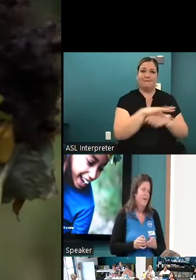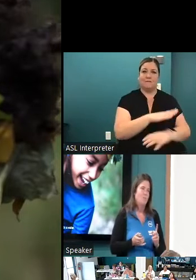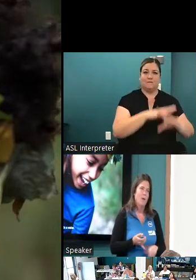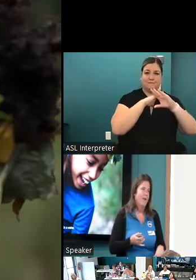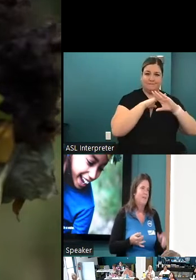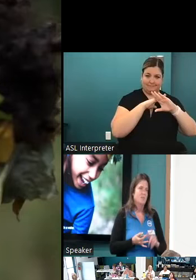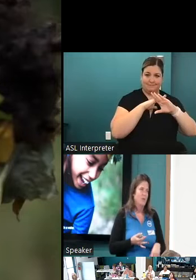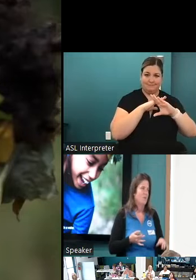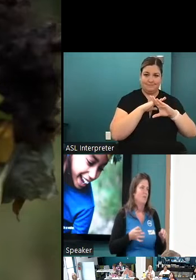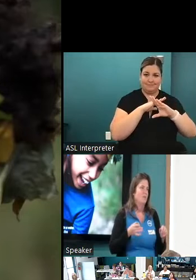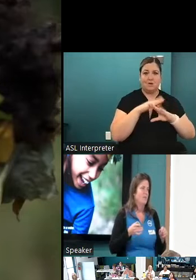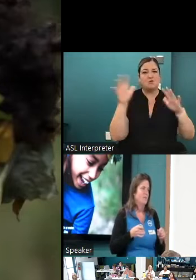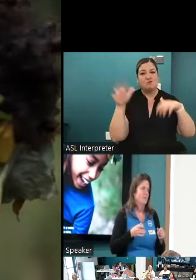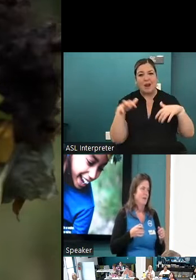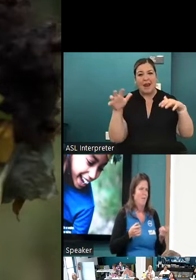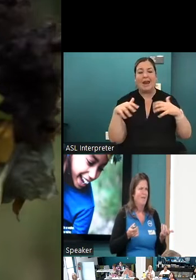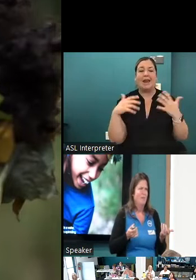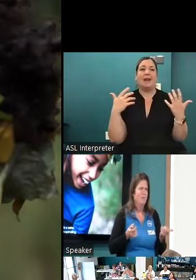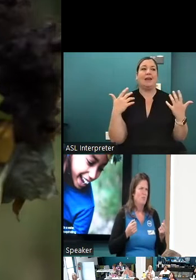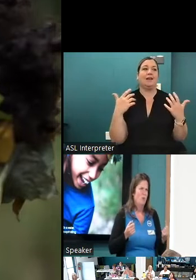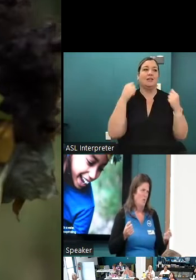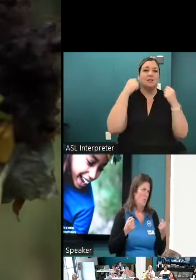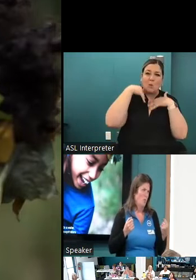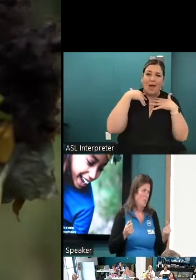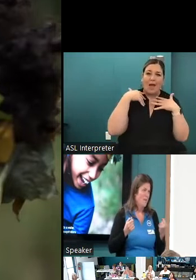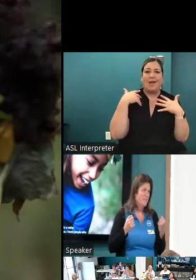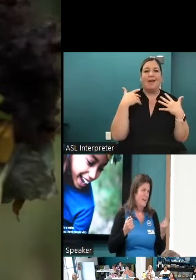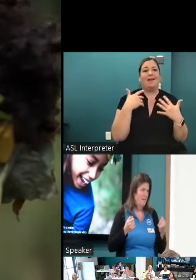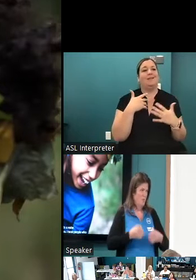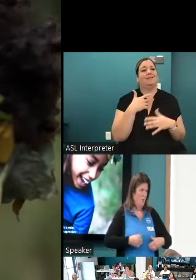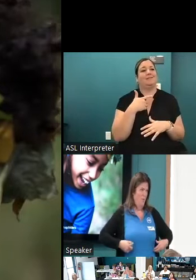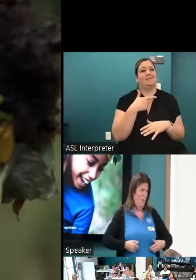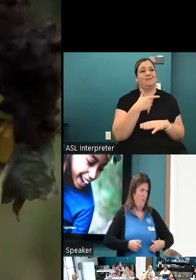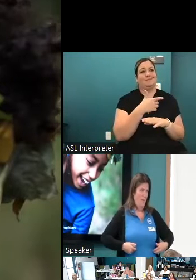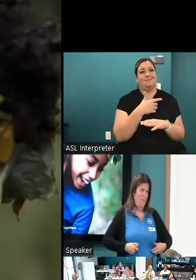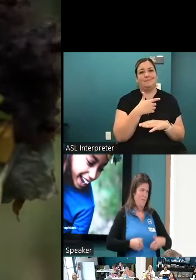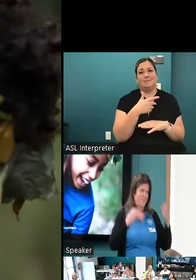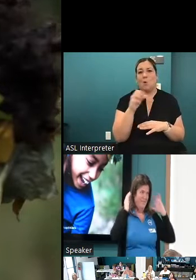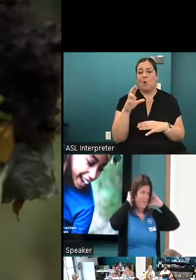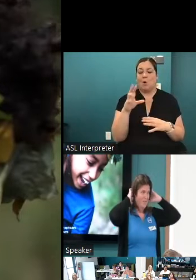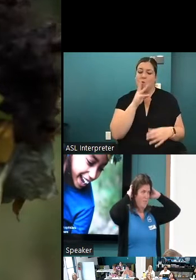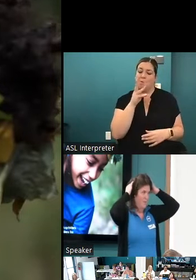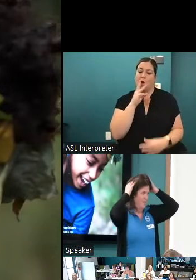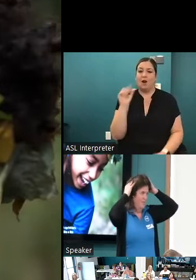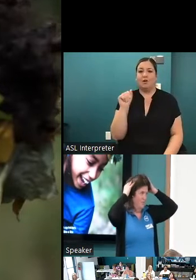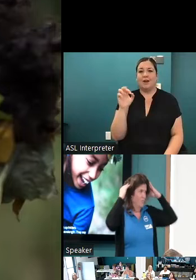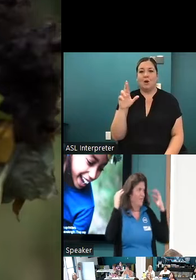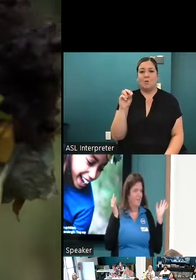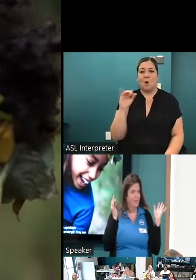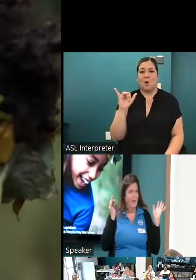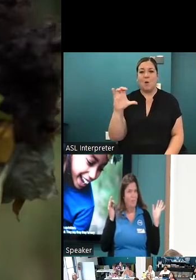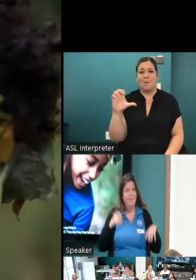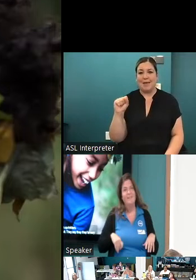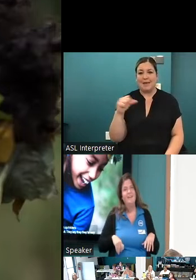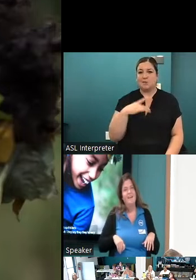So like rain, sprinklers. I have people who do water aerobics that wear like a weight belt. They say they're very particular, don't like to